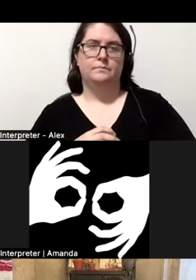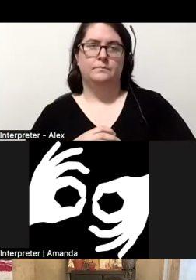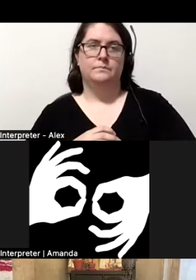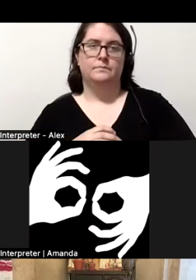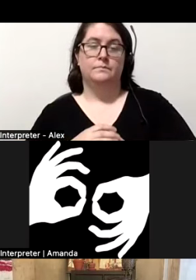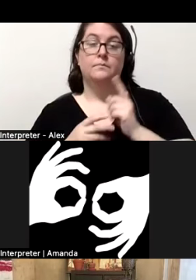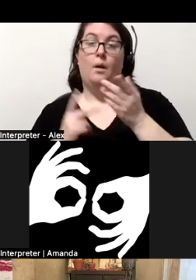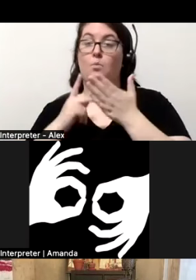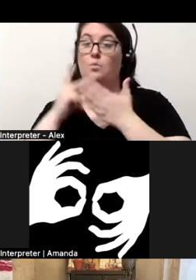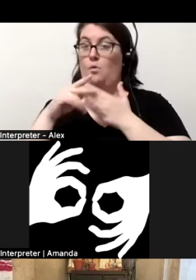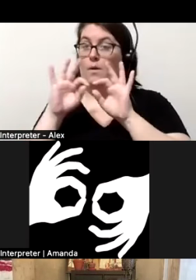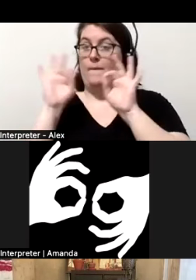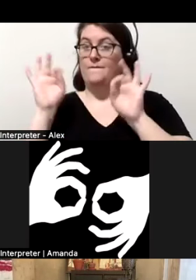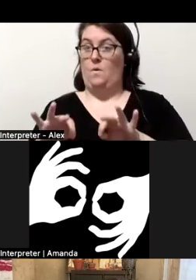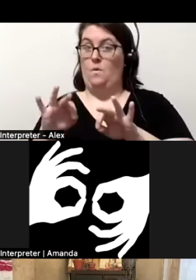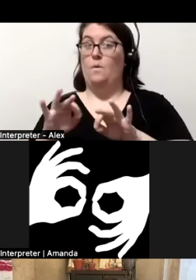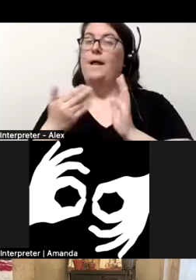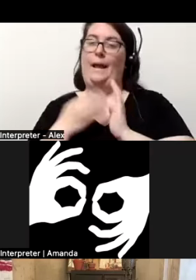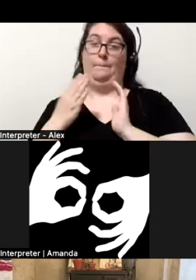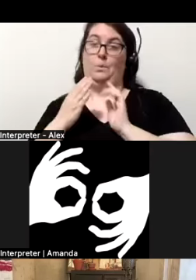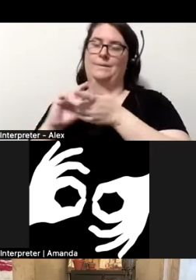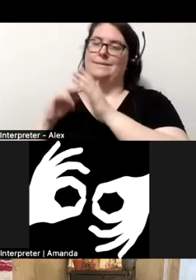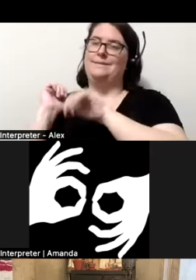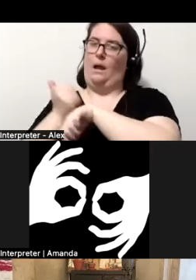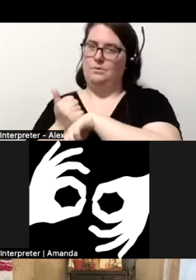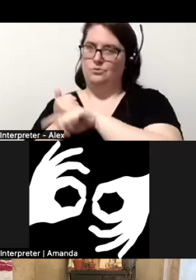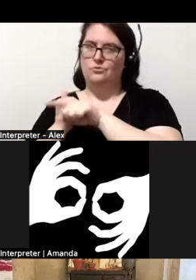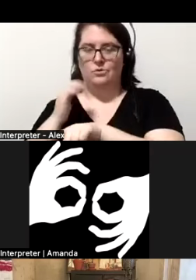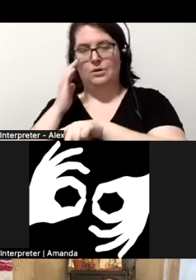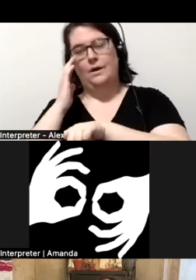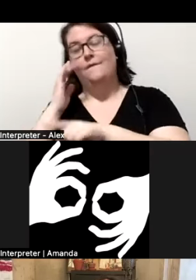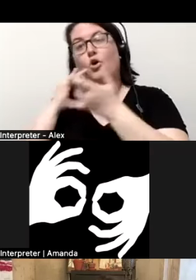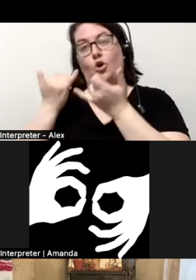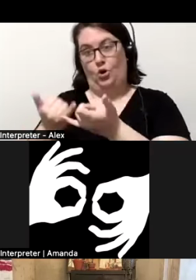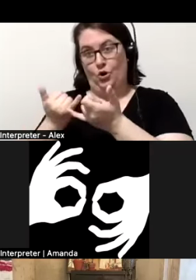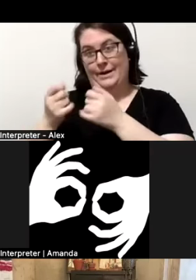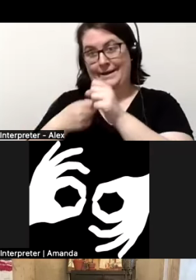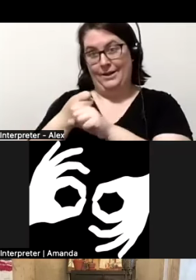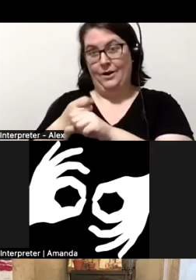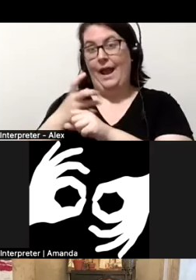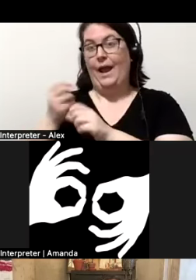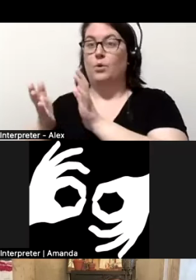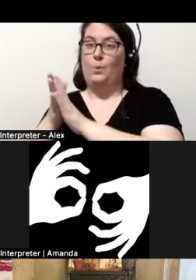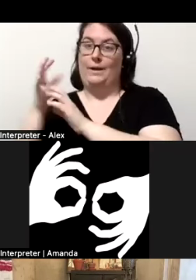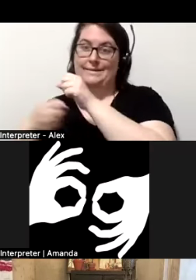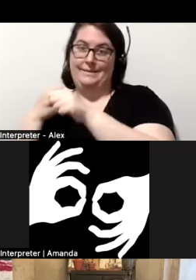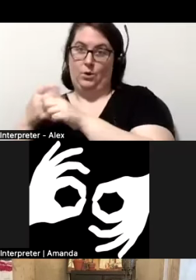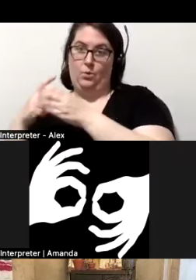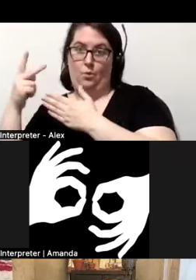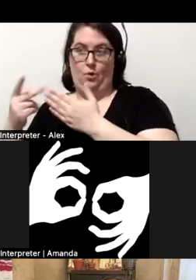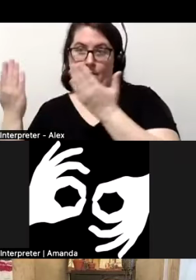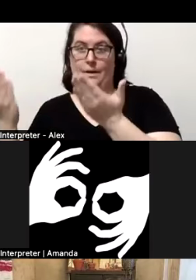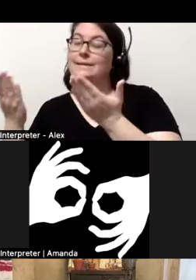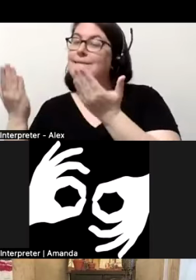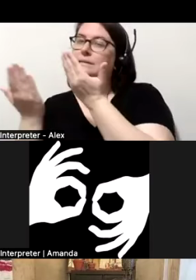There's a programming form for established festivals that includes both your current year program list and your request year program list, again, in the same